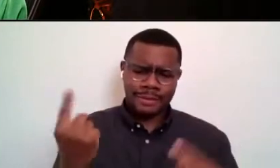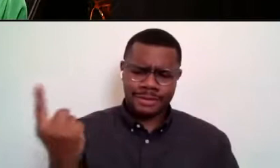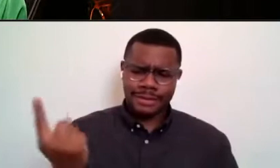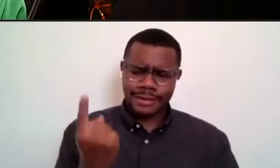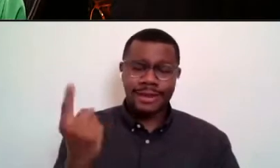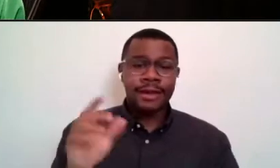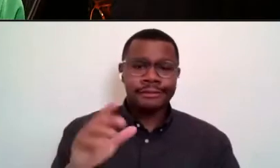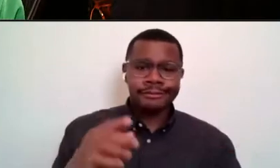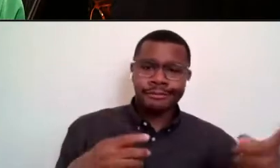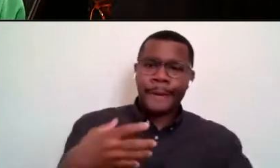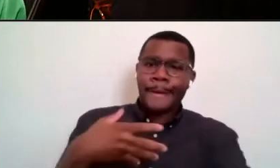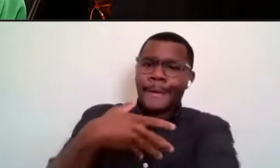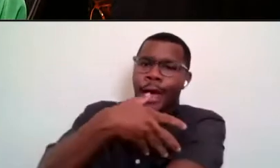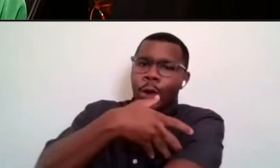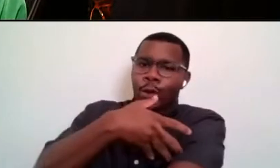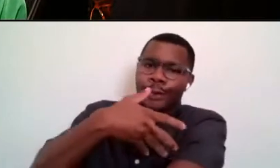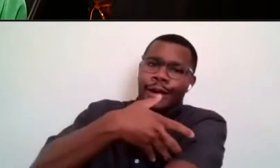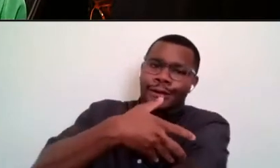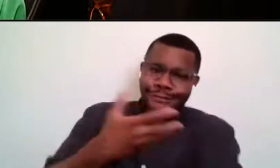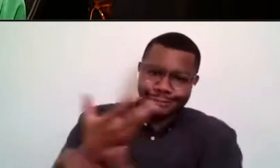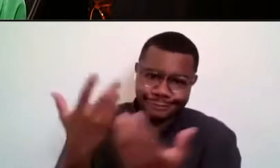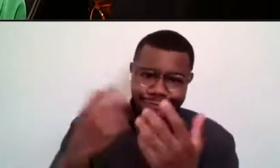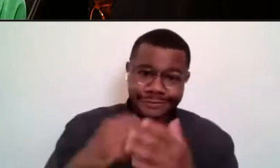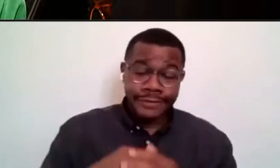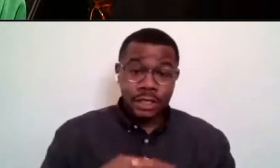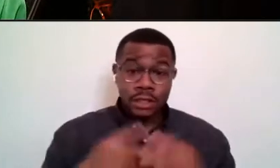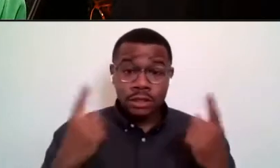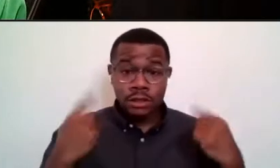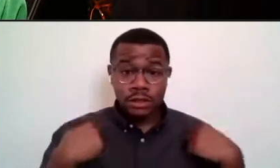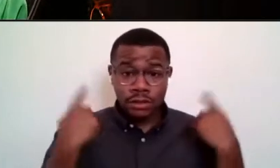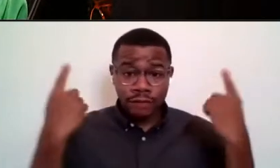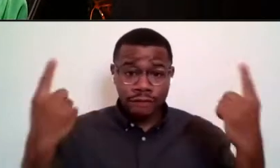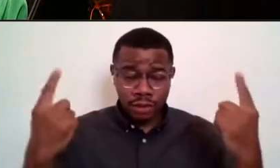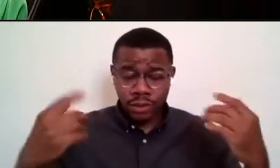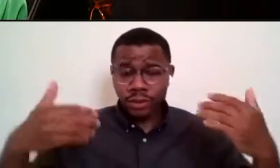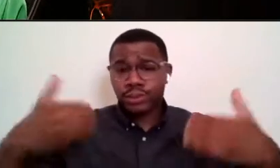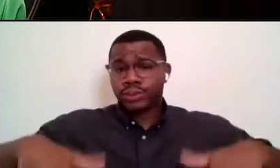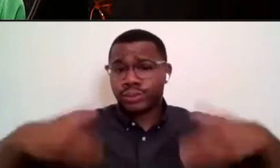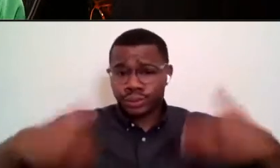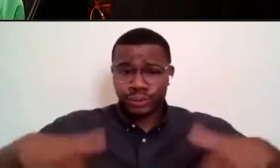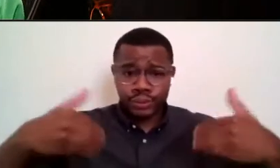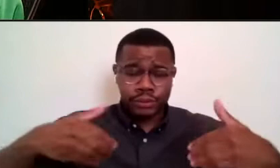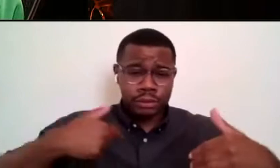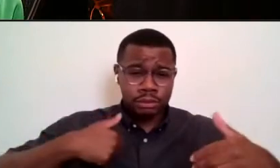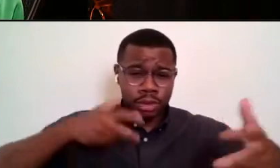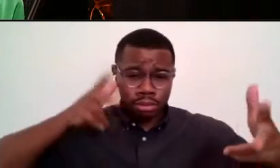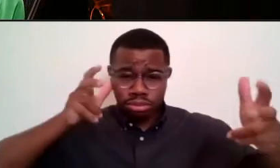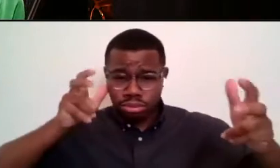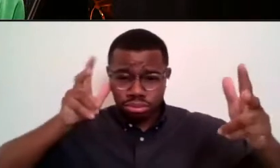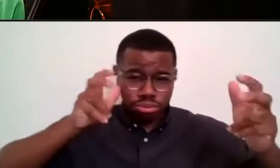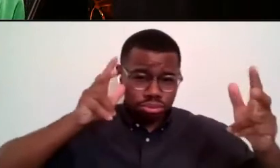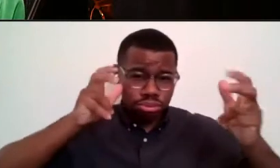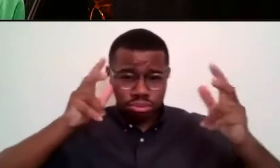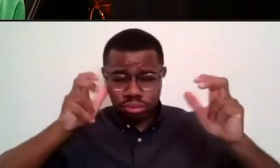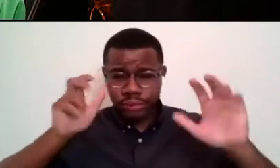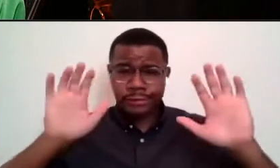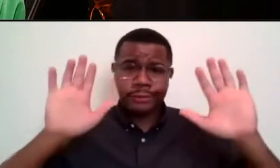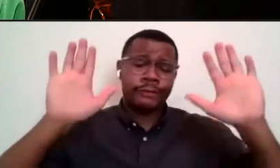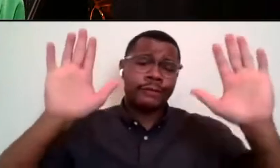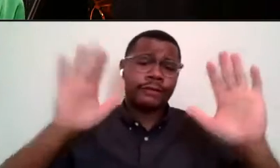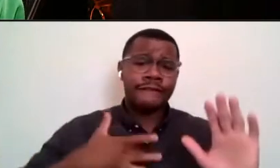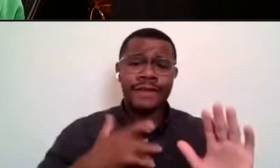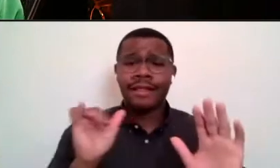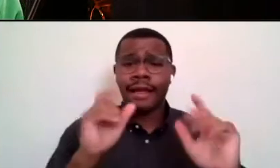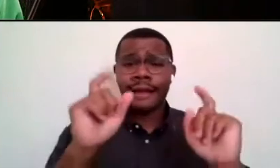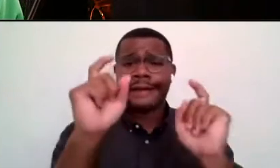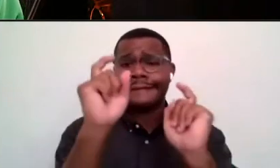This has been a tremendous gift, at least for me, to get to listen to, so I hope it has been for you all as